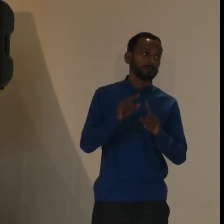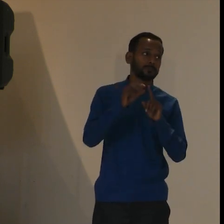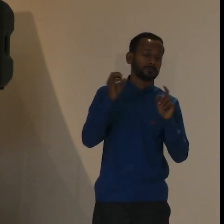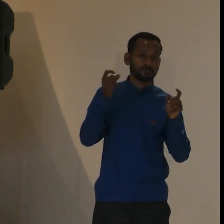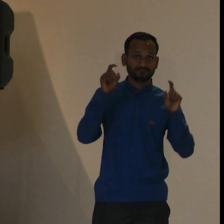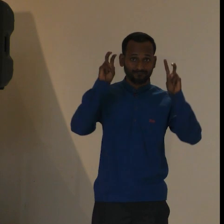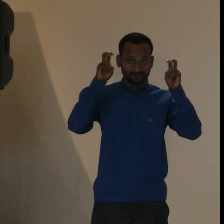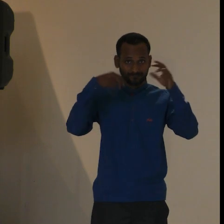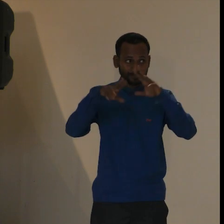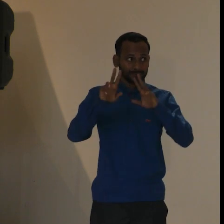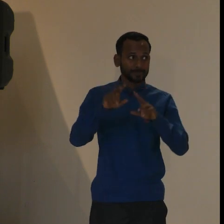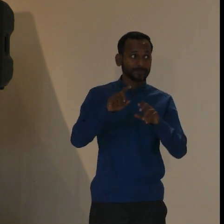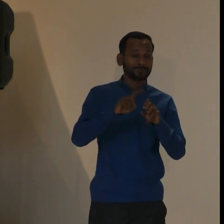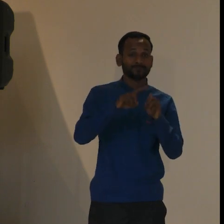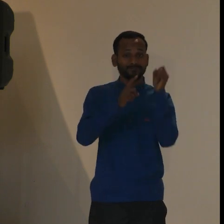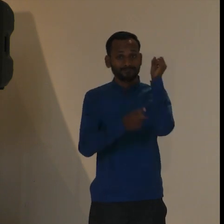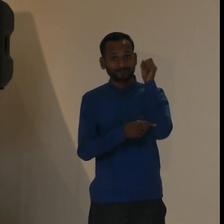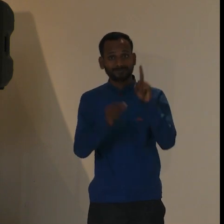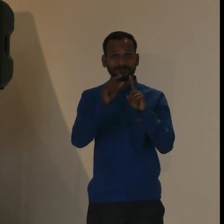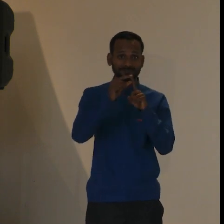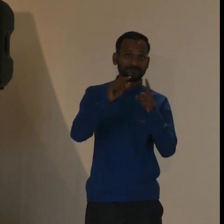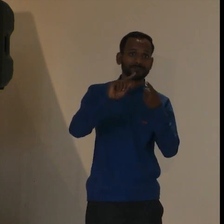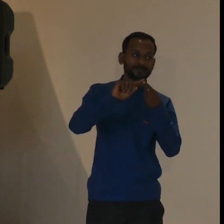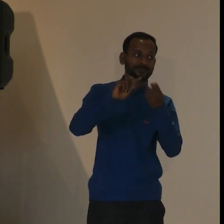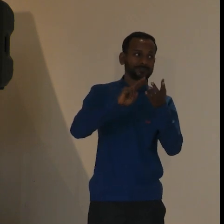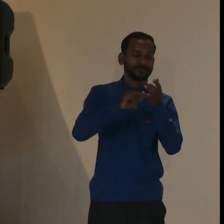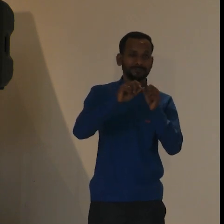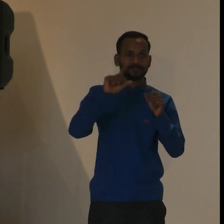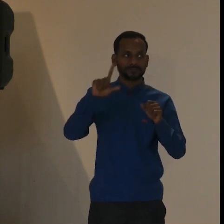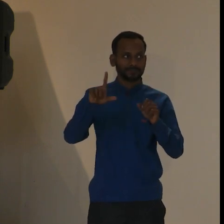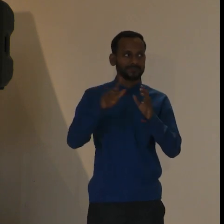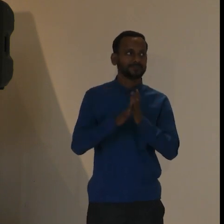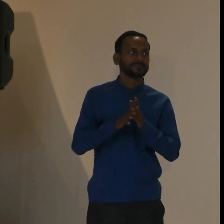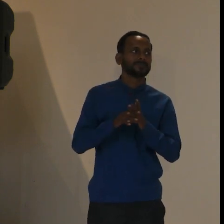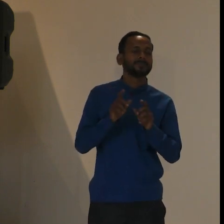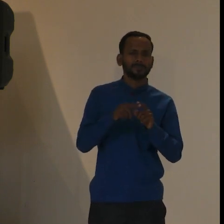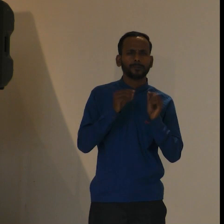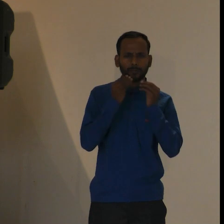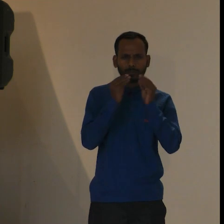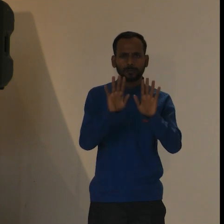I'm sure in the next panel some part of that would be addressed.